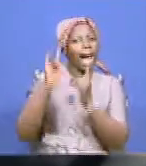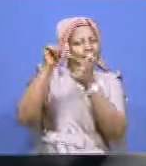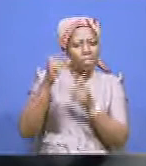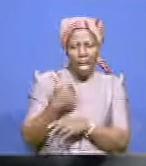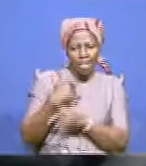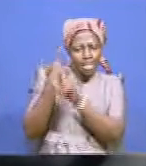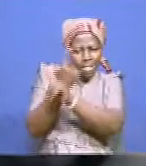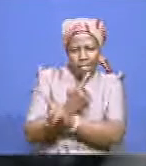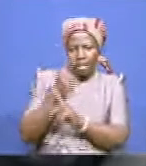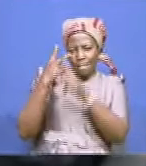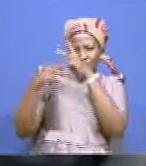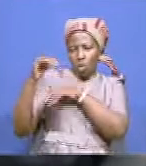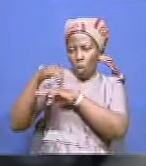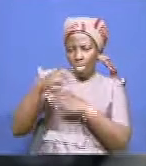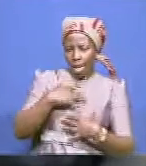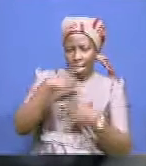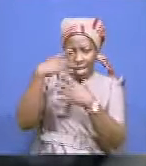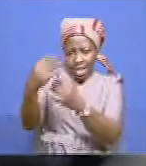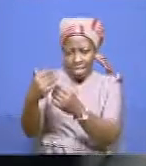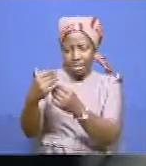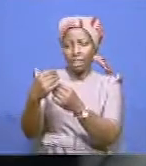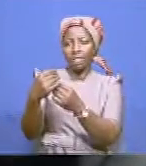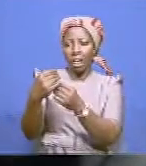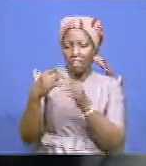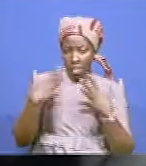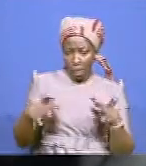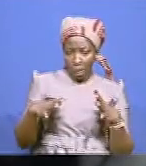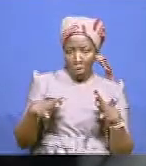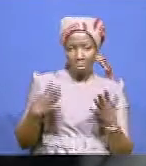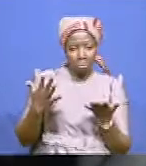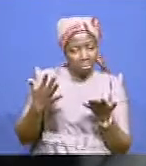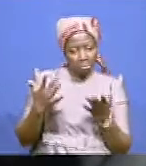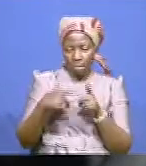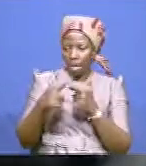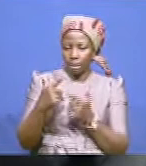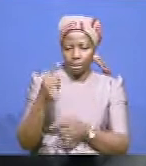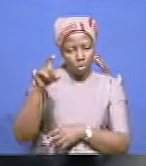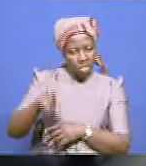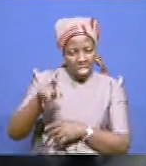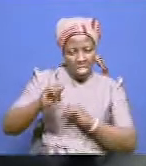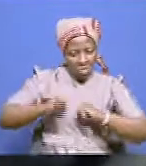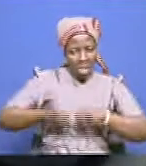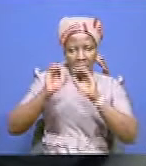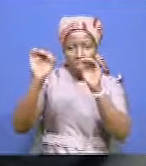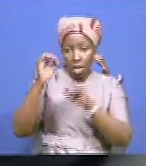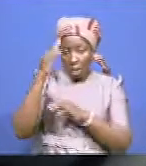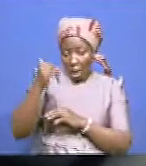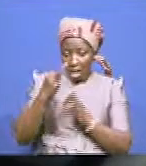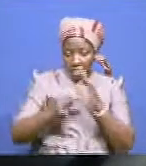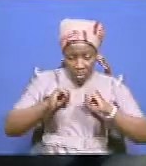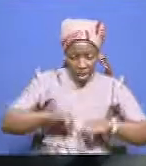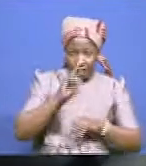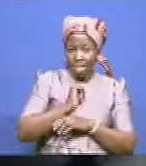view on the interest of the citizen, then we need not to agree. Because if we agreed that the